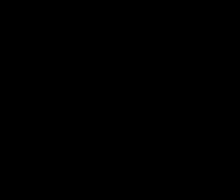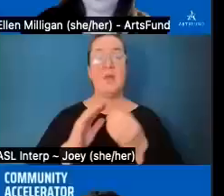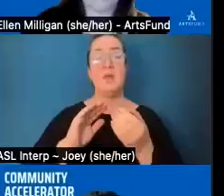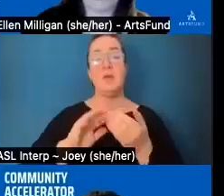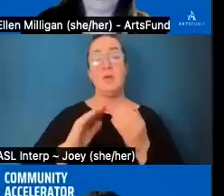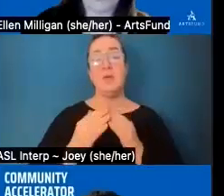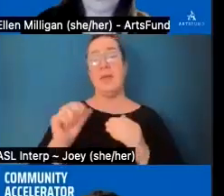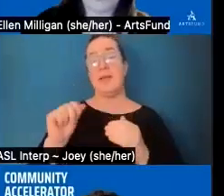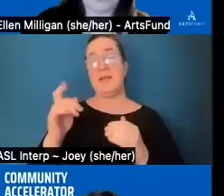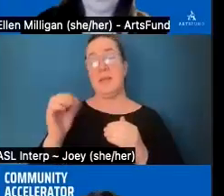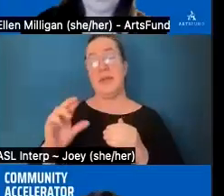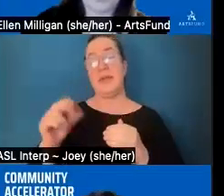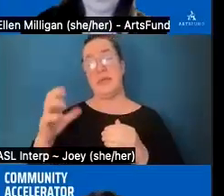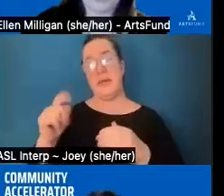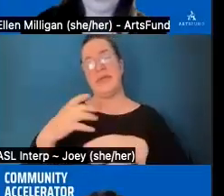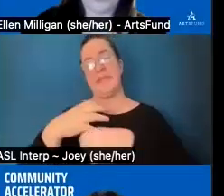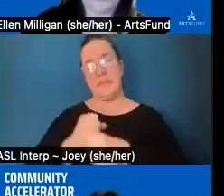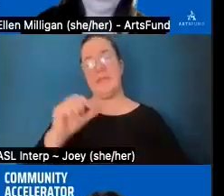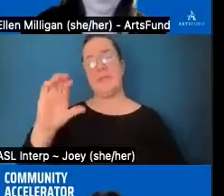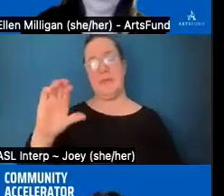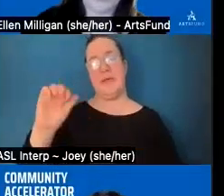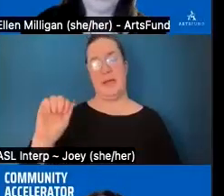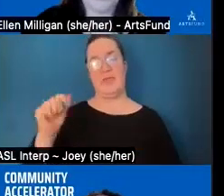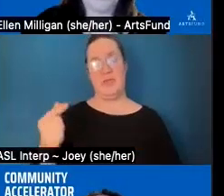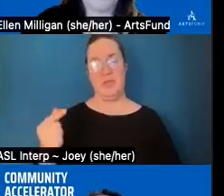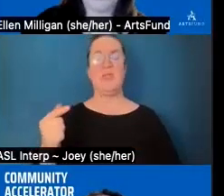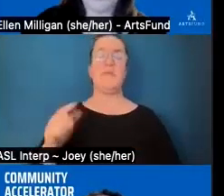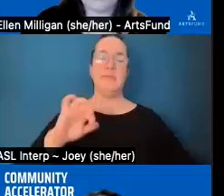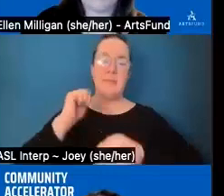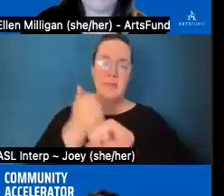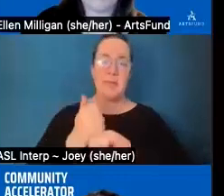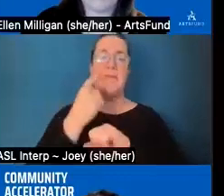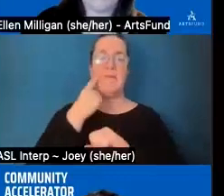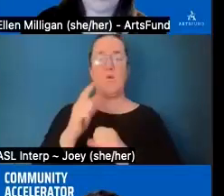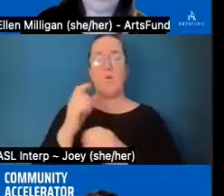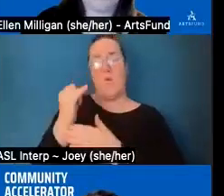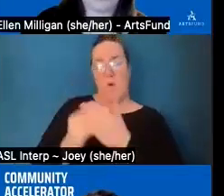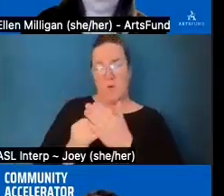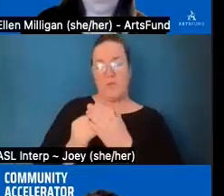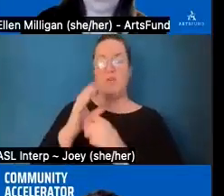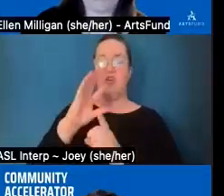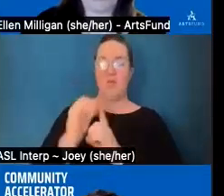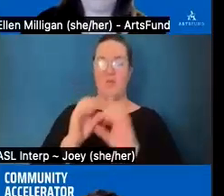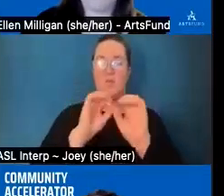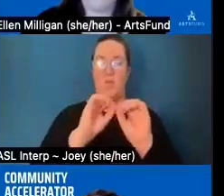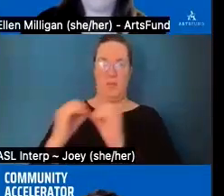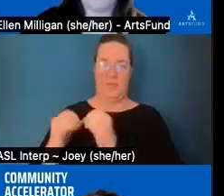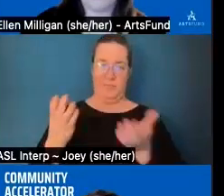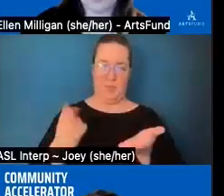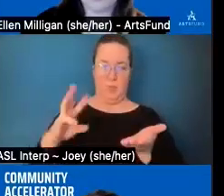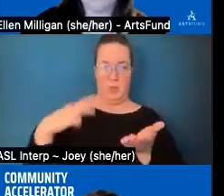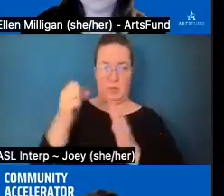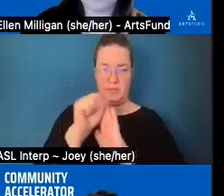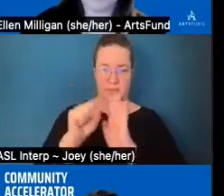for arts and cultural organizations in Washington state. We want to support a wide variety of groups, but we also want to